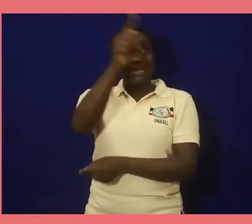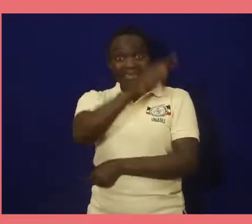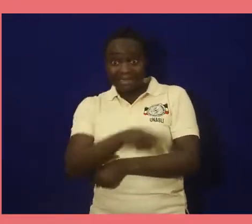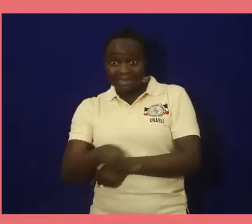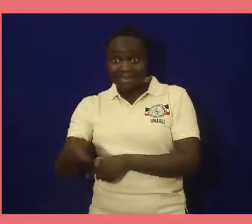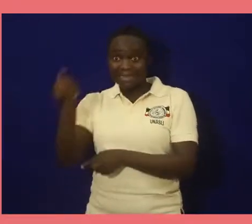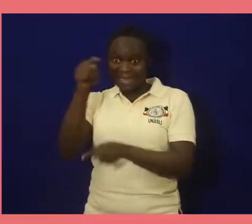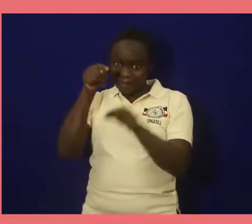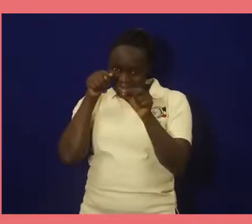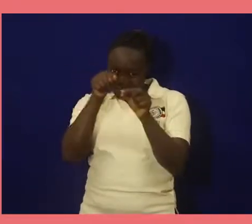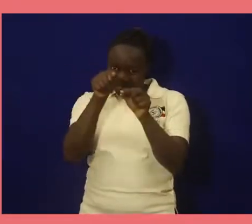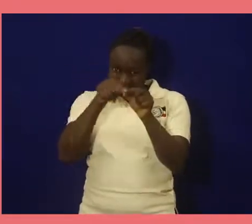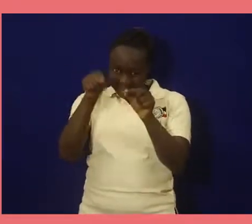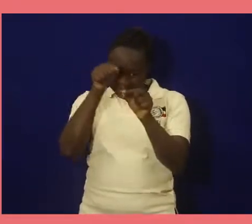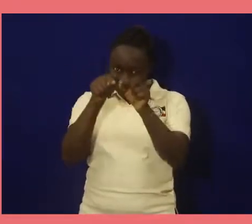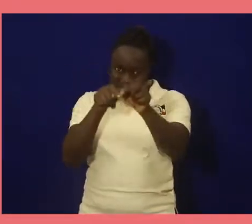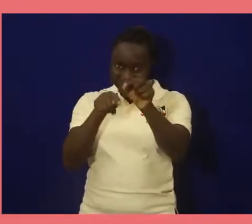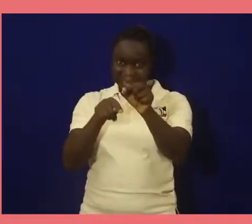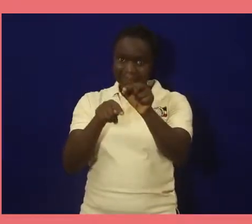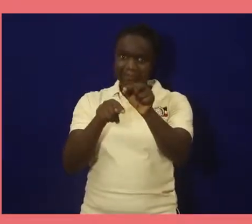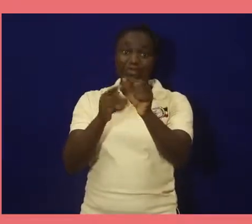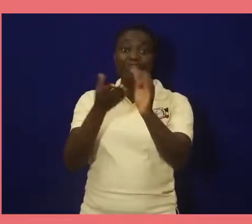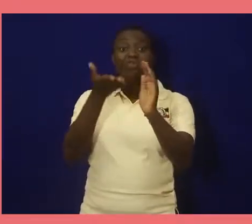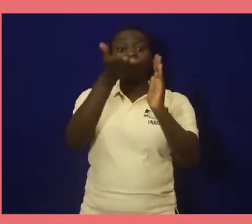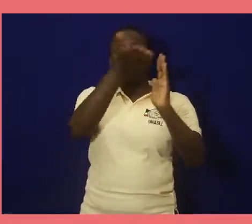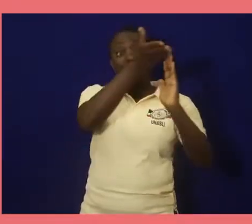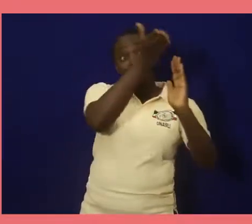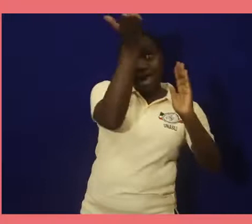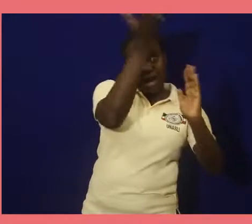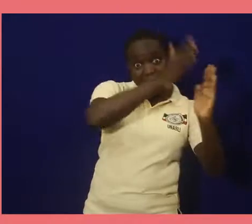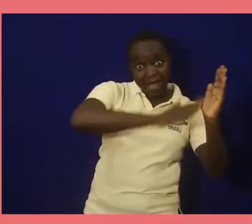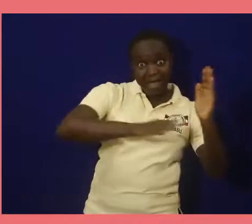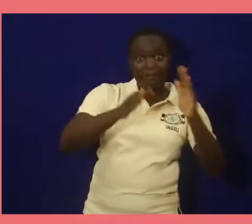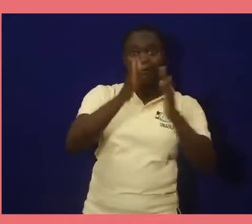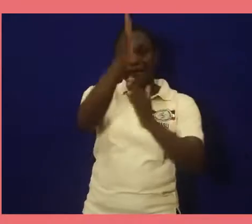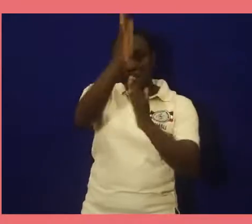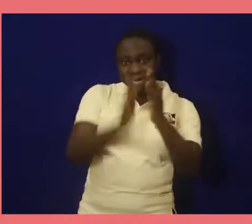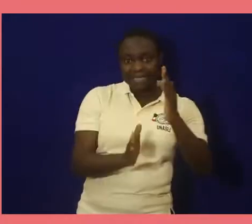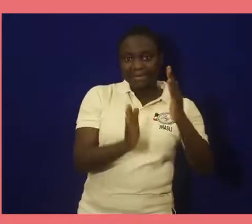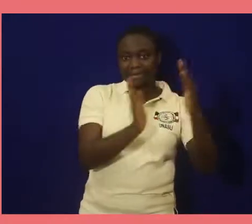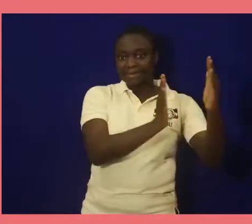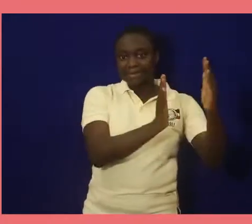for which the curved mirror is a part.